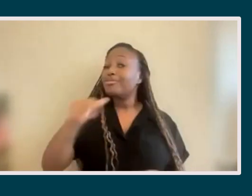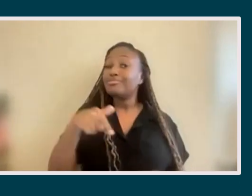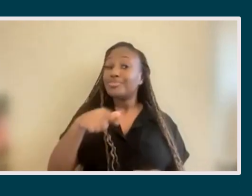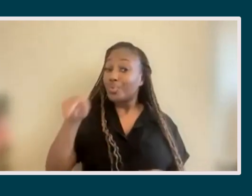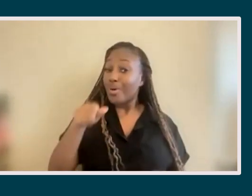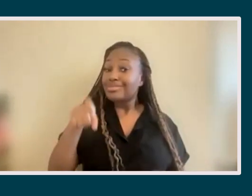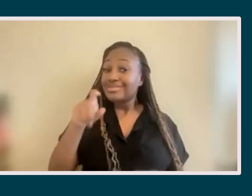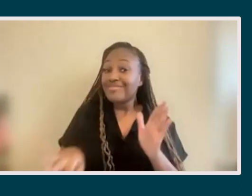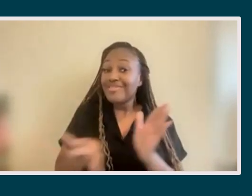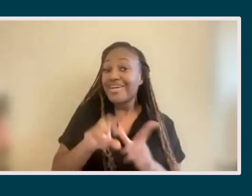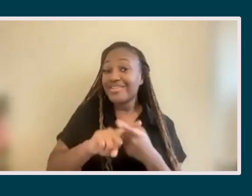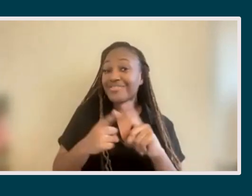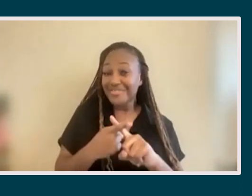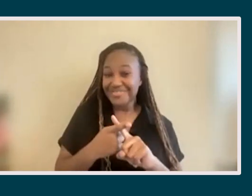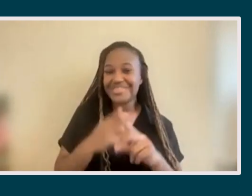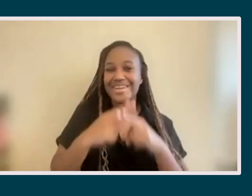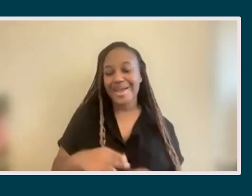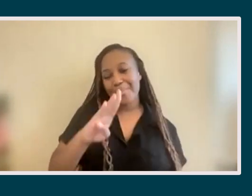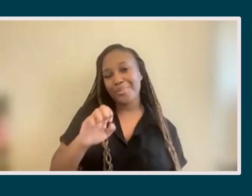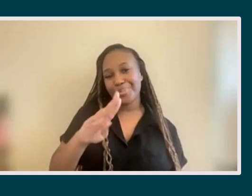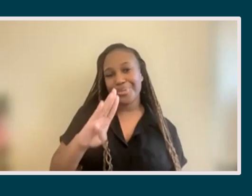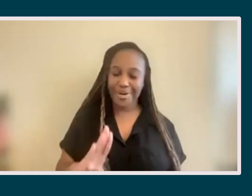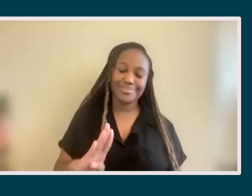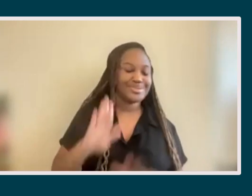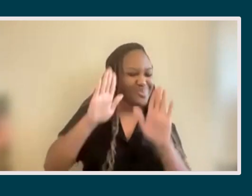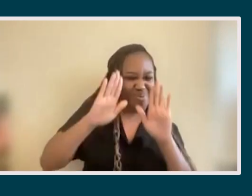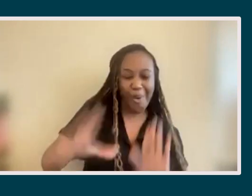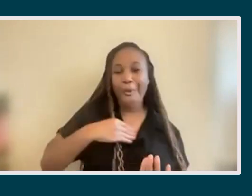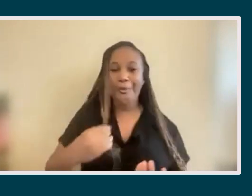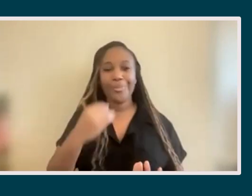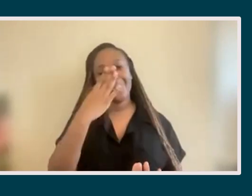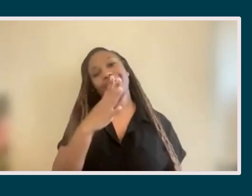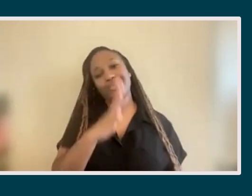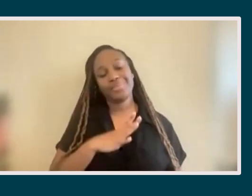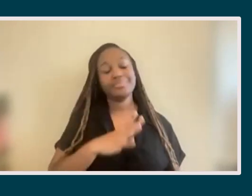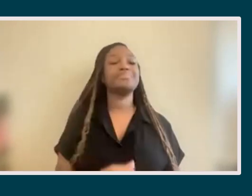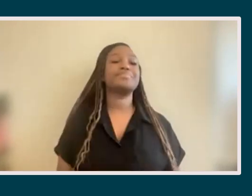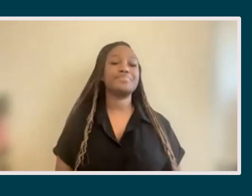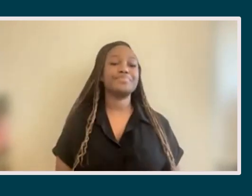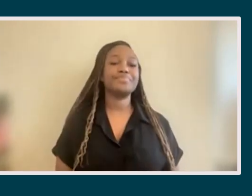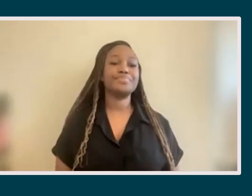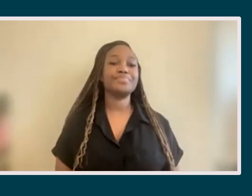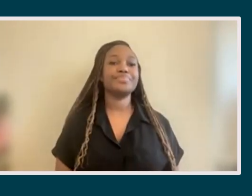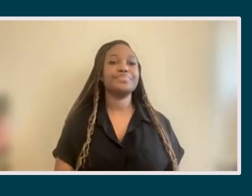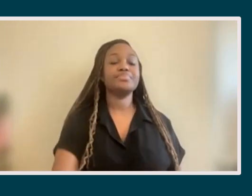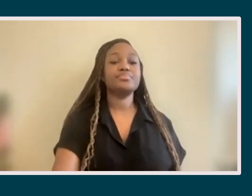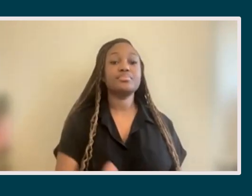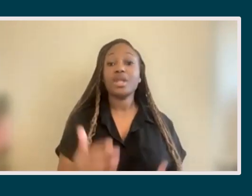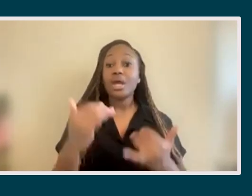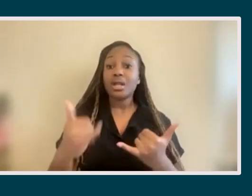seem to be some pretty kick-ass white women. Barb Chamberlain on the panel, can you add to that, to